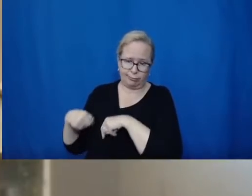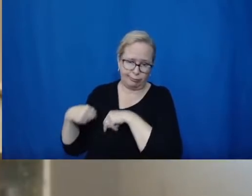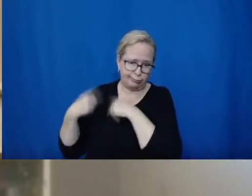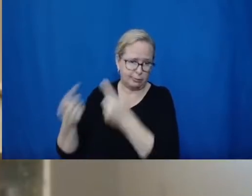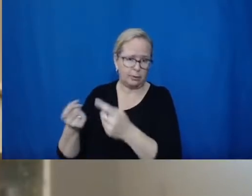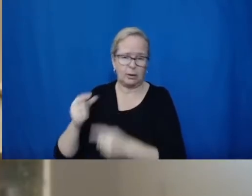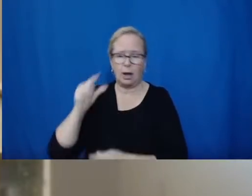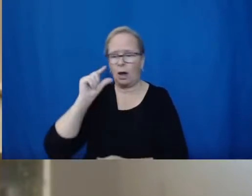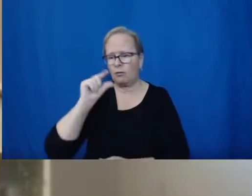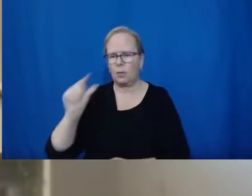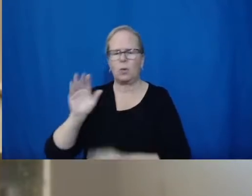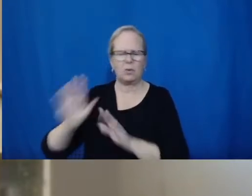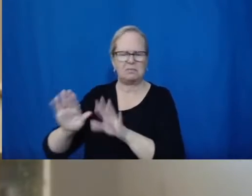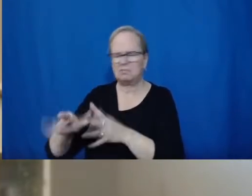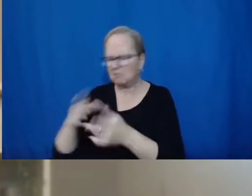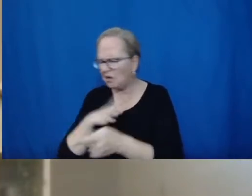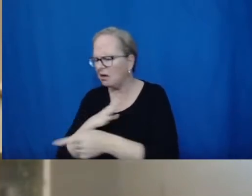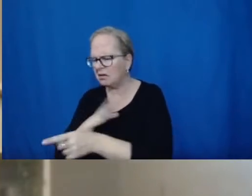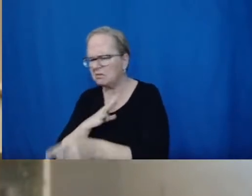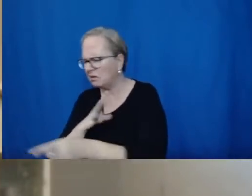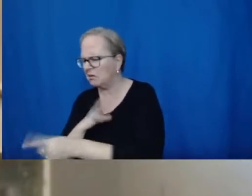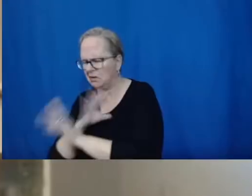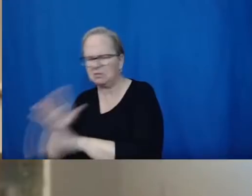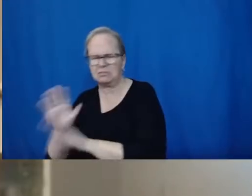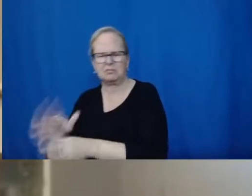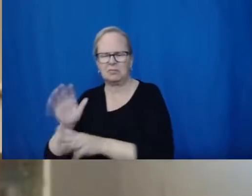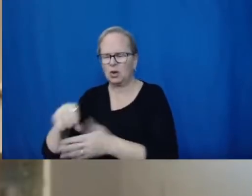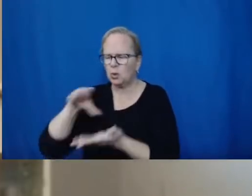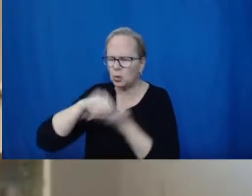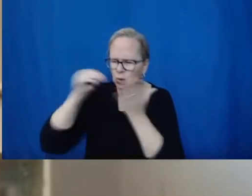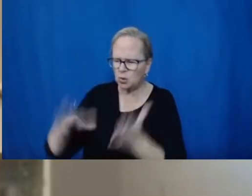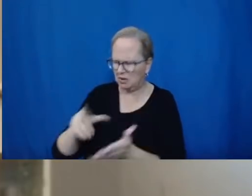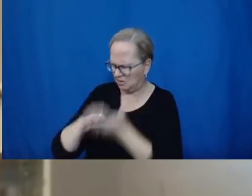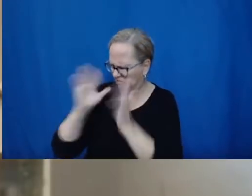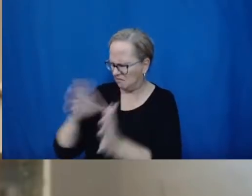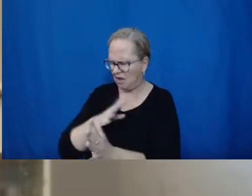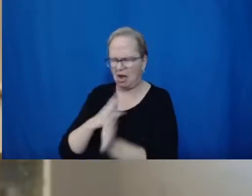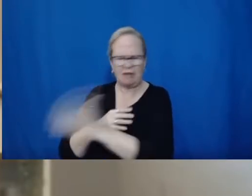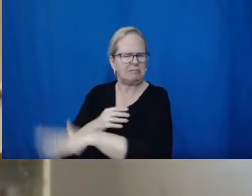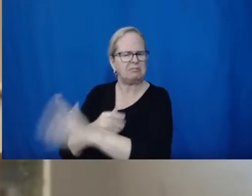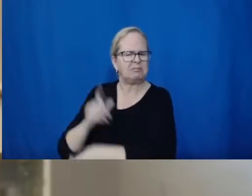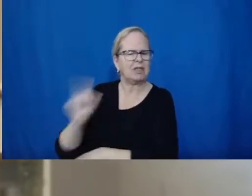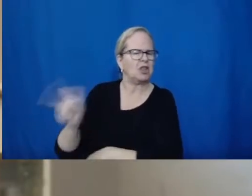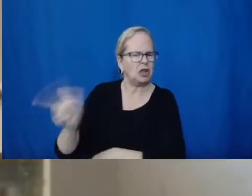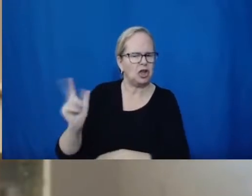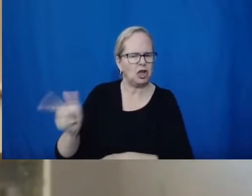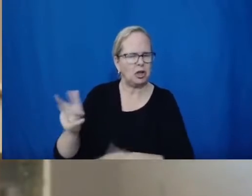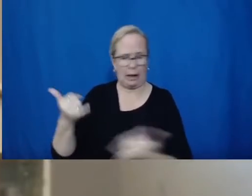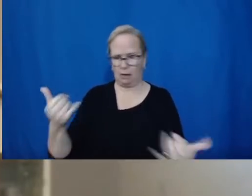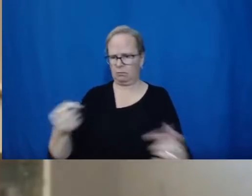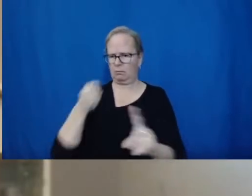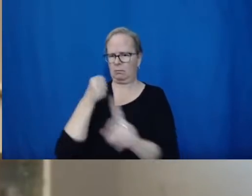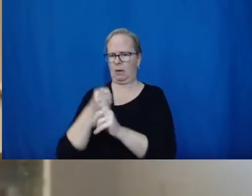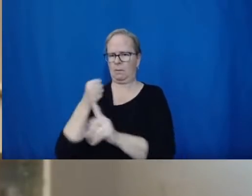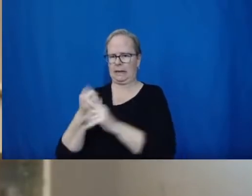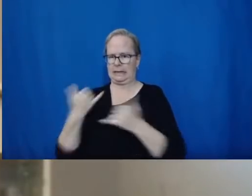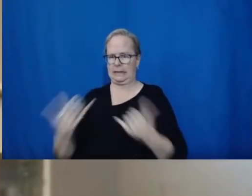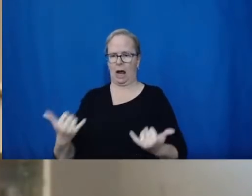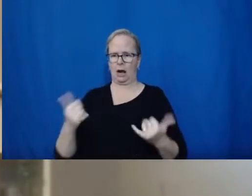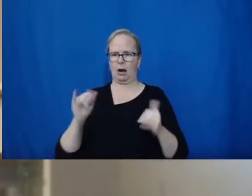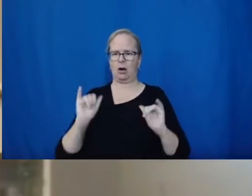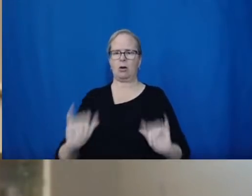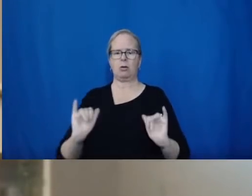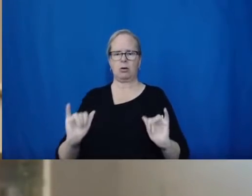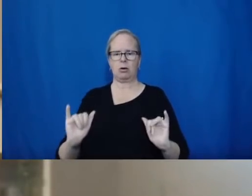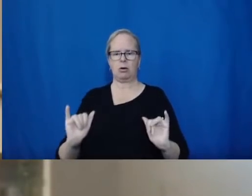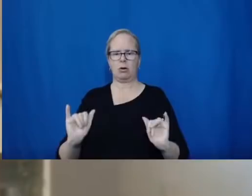against a government that's been downplaying the impact on students and children. So that happened in the presser. The other announcements